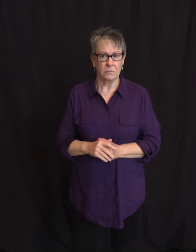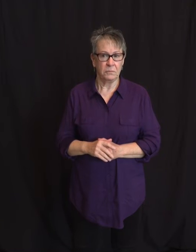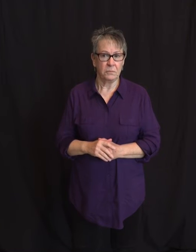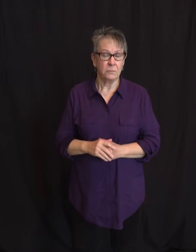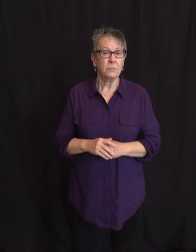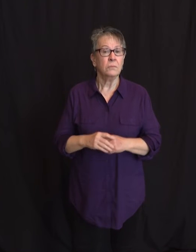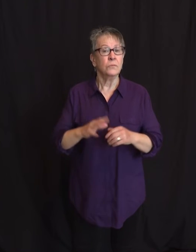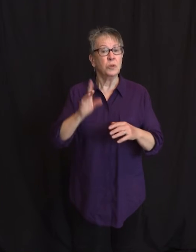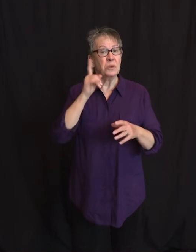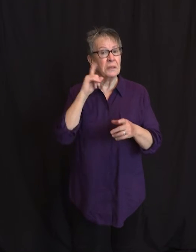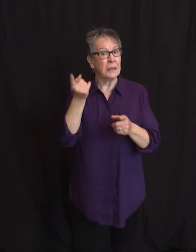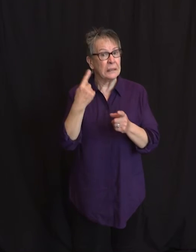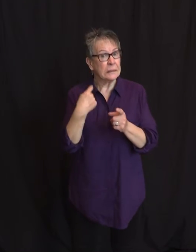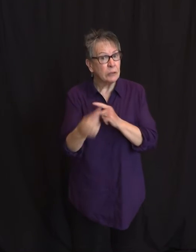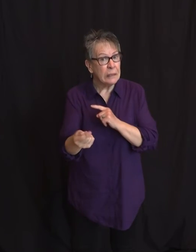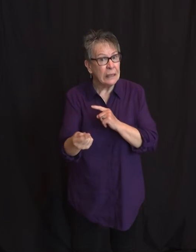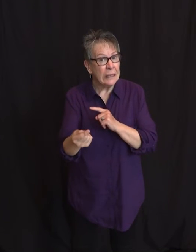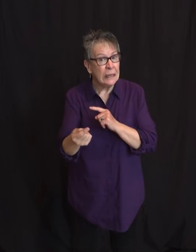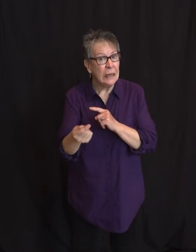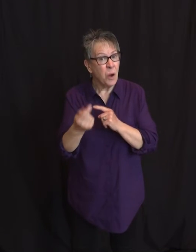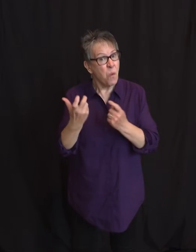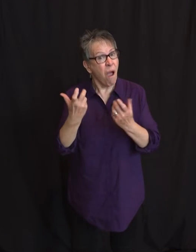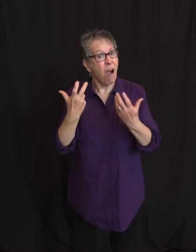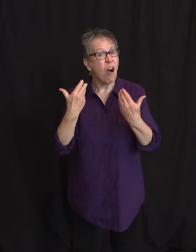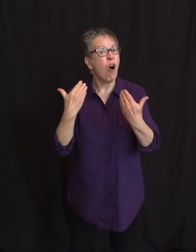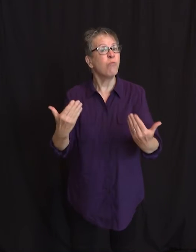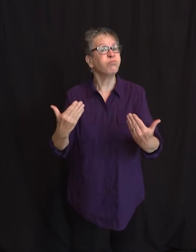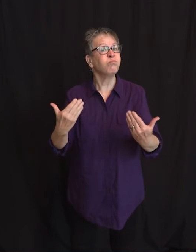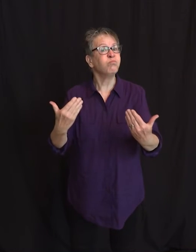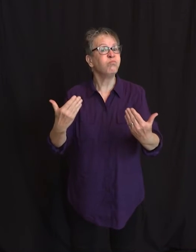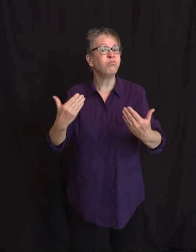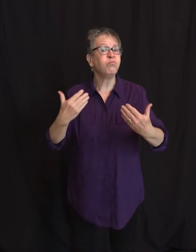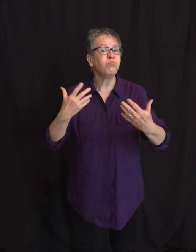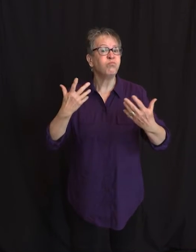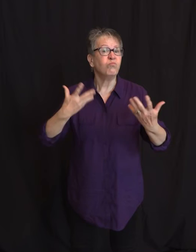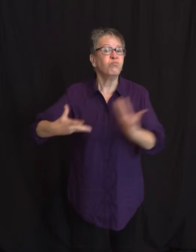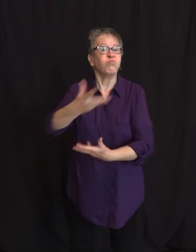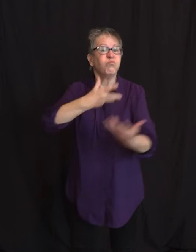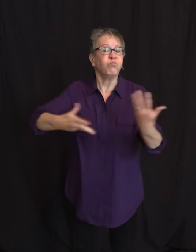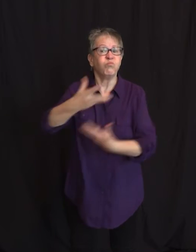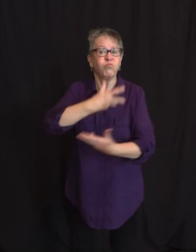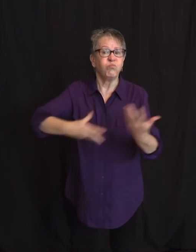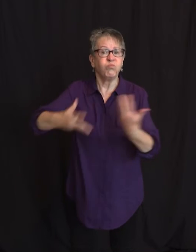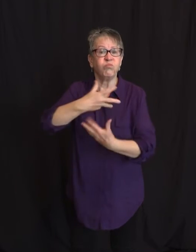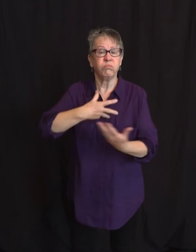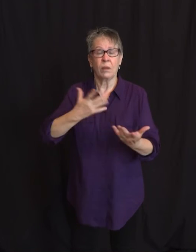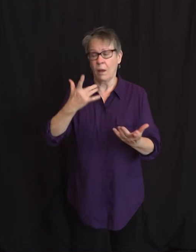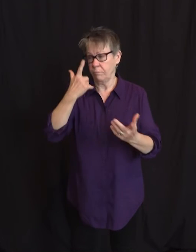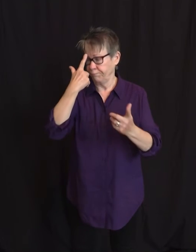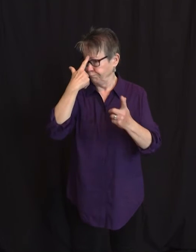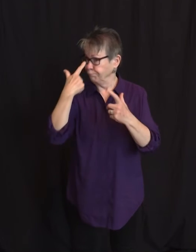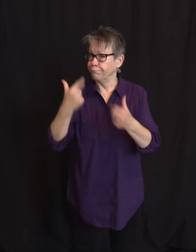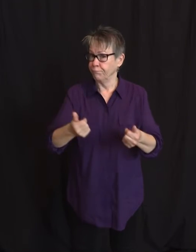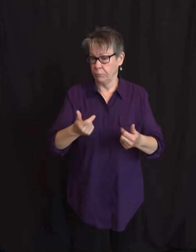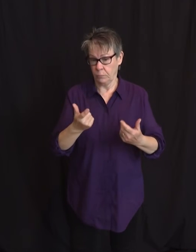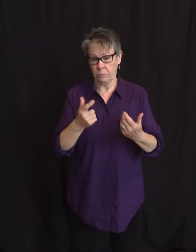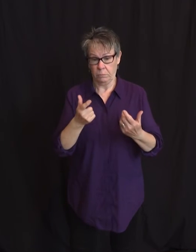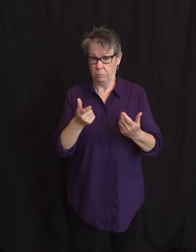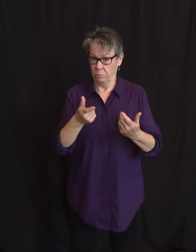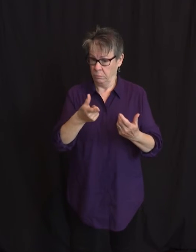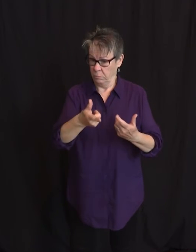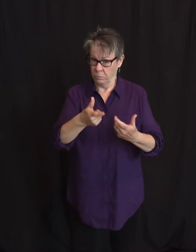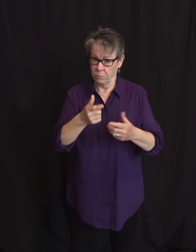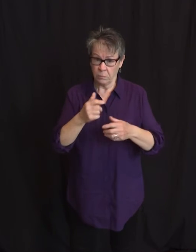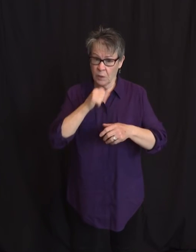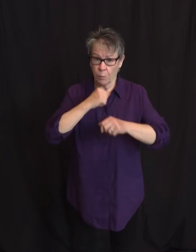risk, not just for the rest of us, but for themselves, we'll begin with them, of inadvertently,